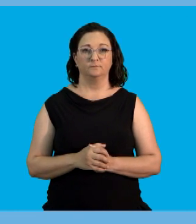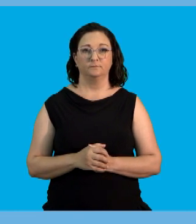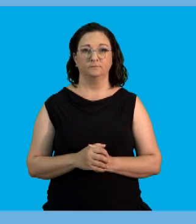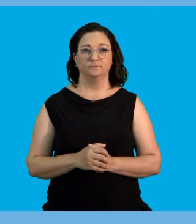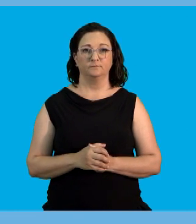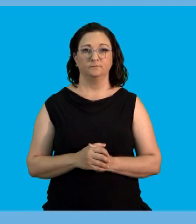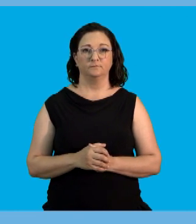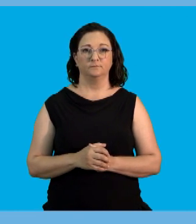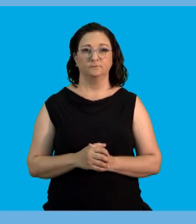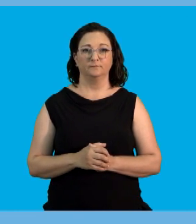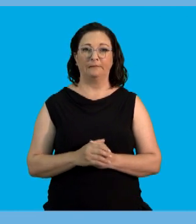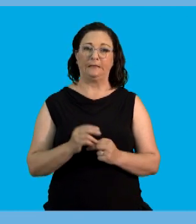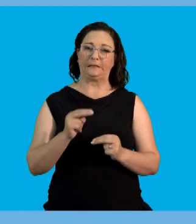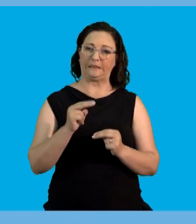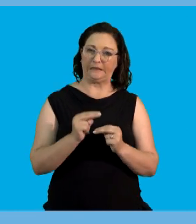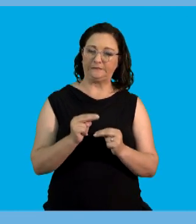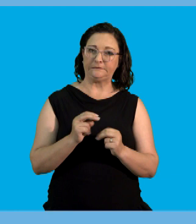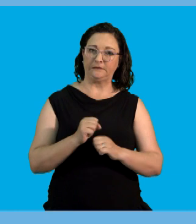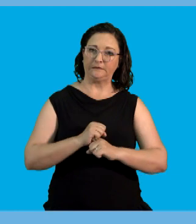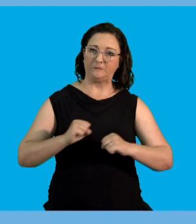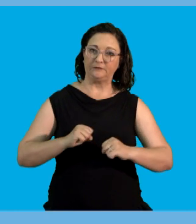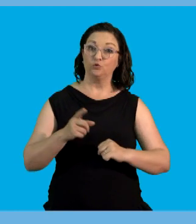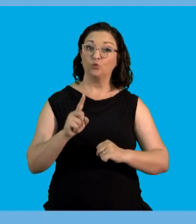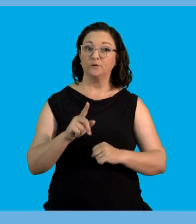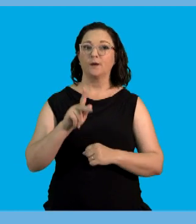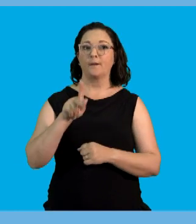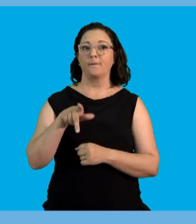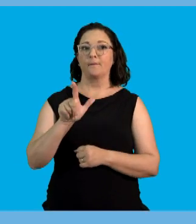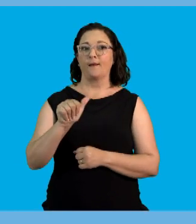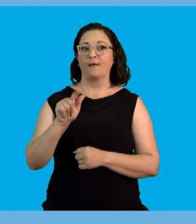expansion, it comes from our platinum alloy.